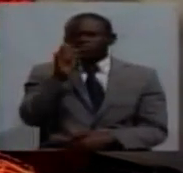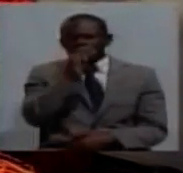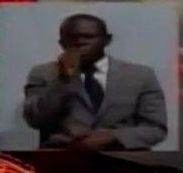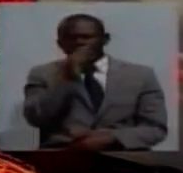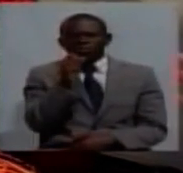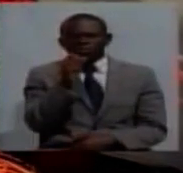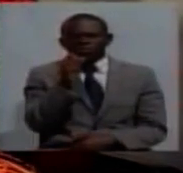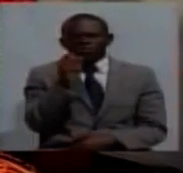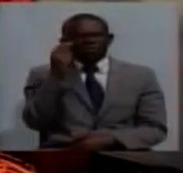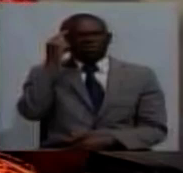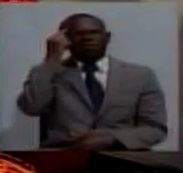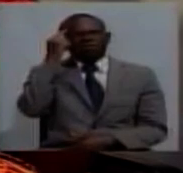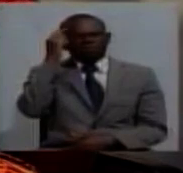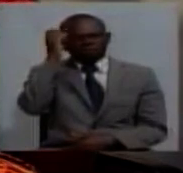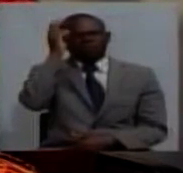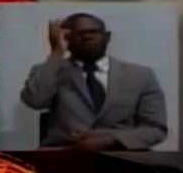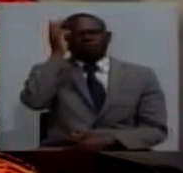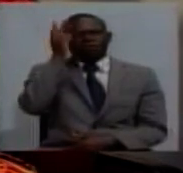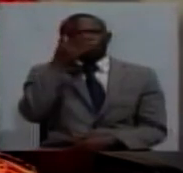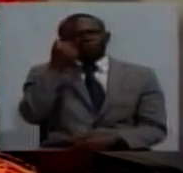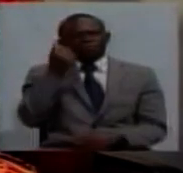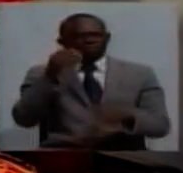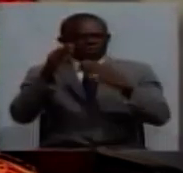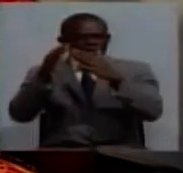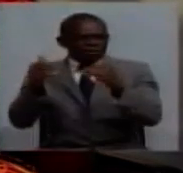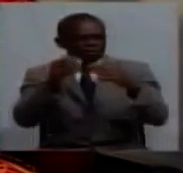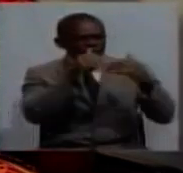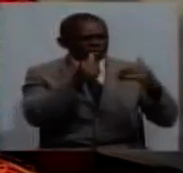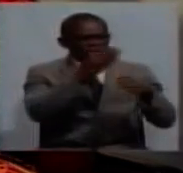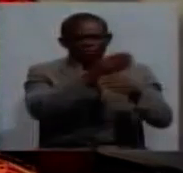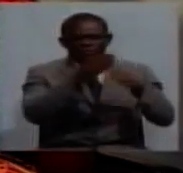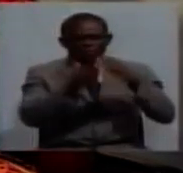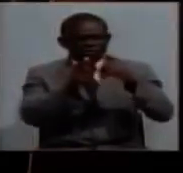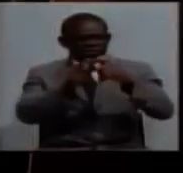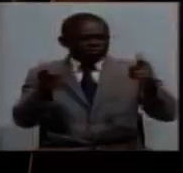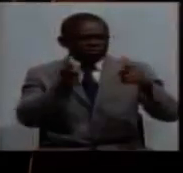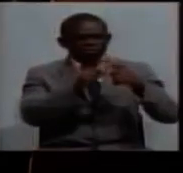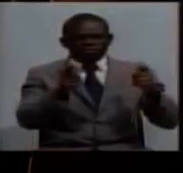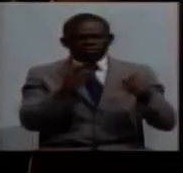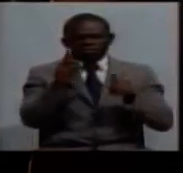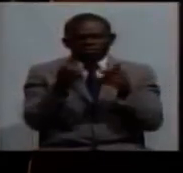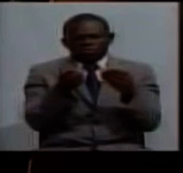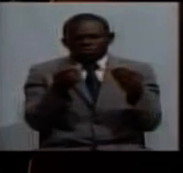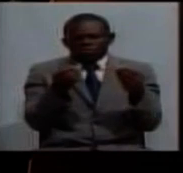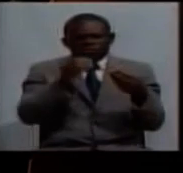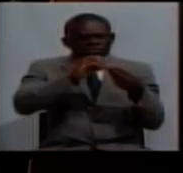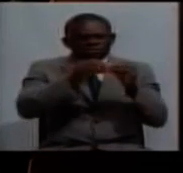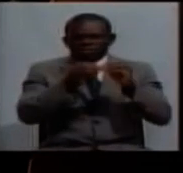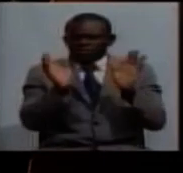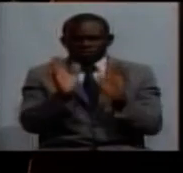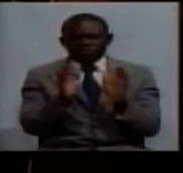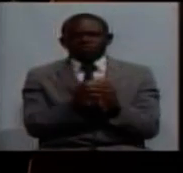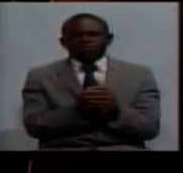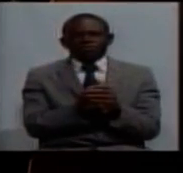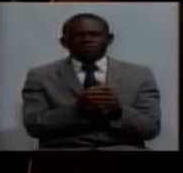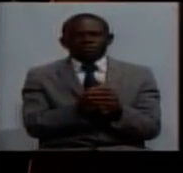Bigger spaces, fewer people, and less crowding. But how quick should you be in coming up with tangible results?